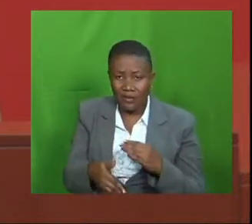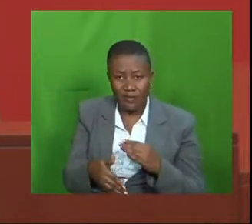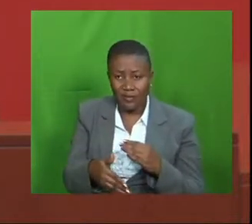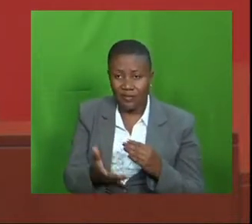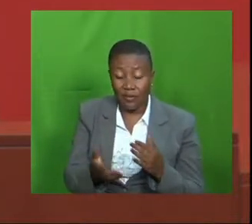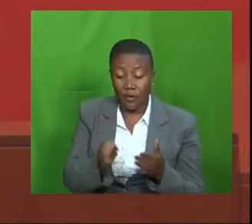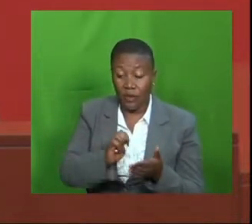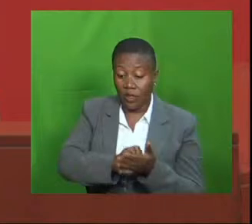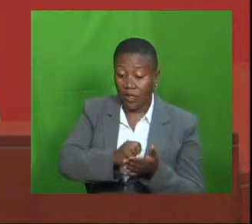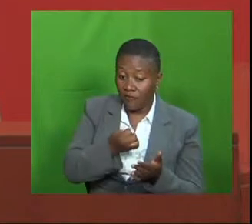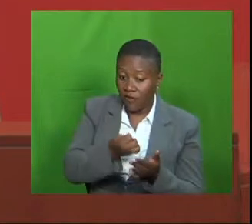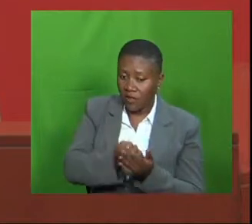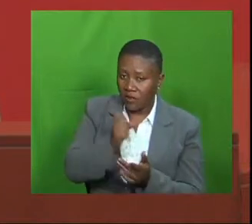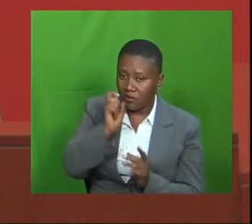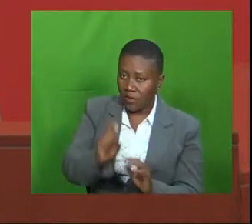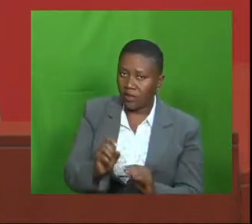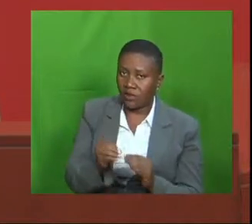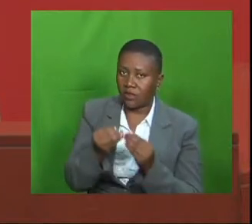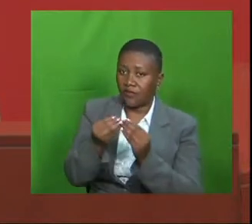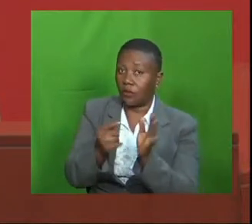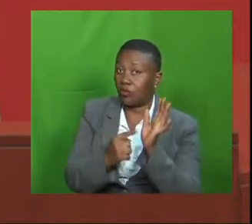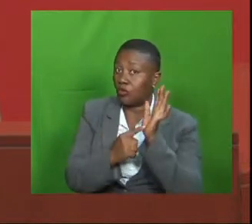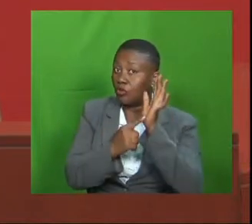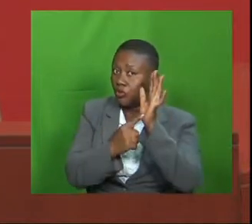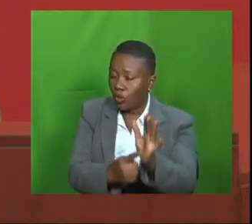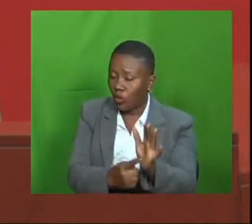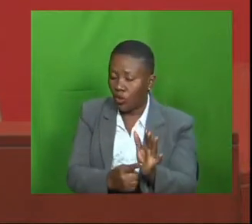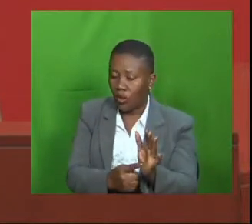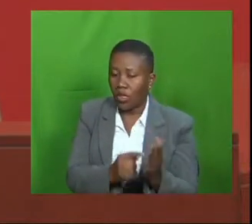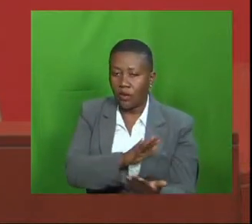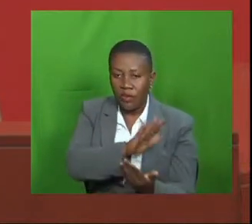Evidence must be produced before the committee.